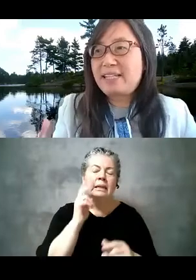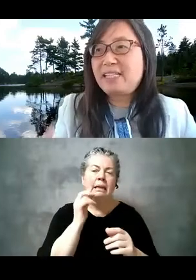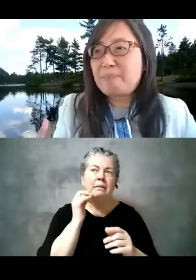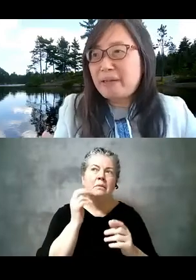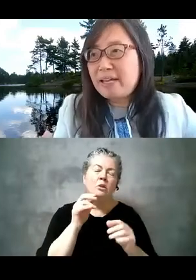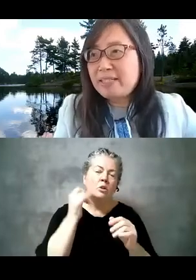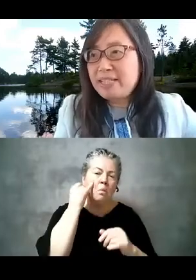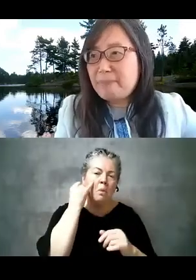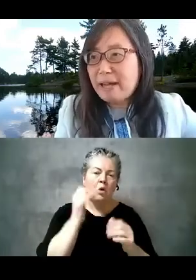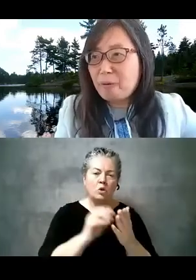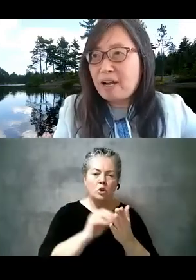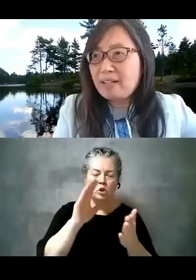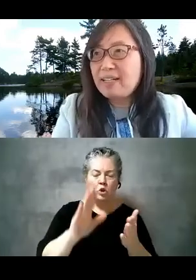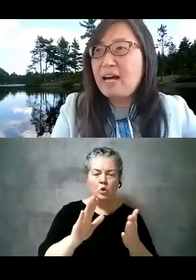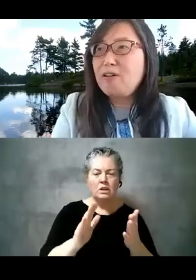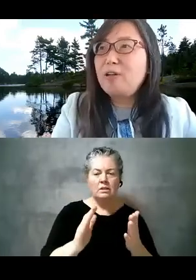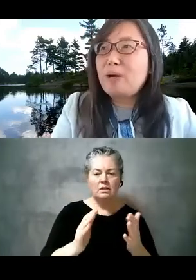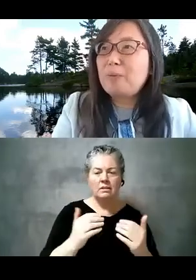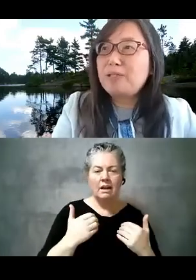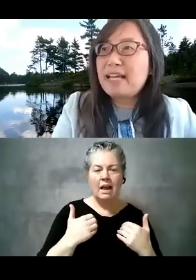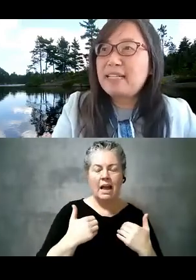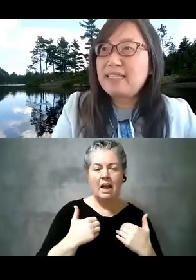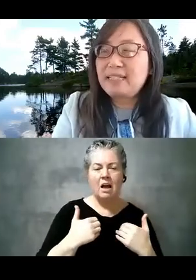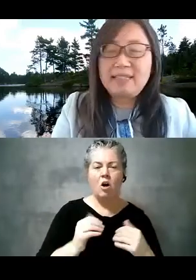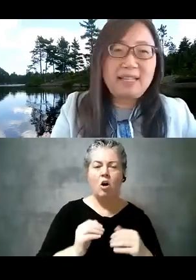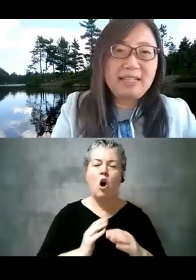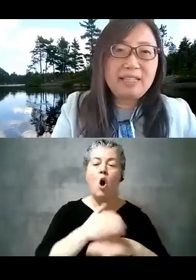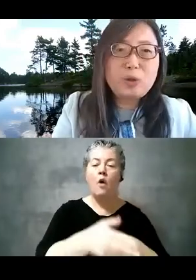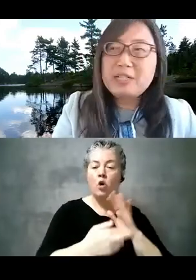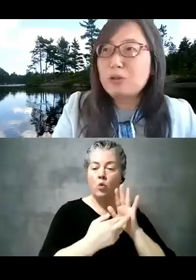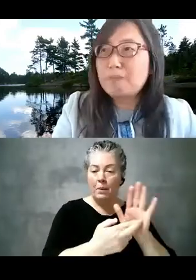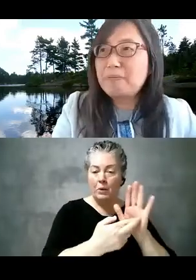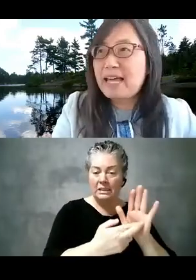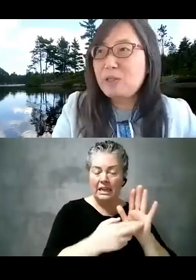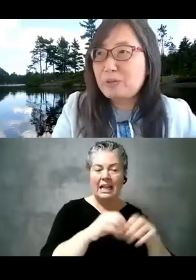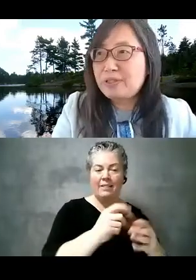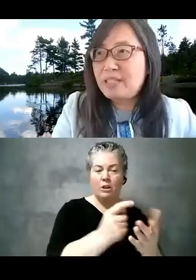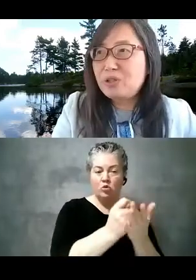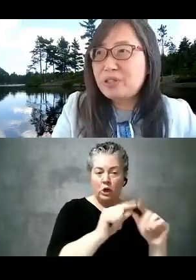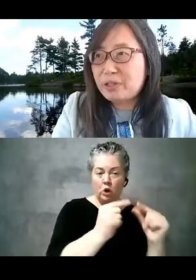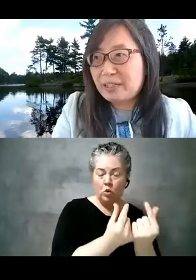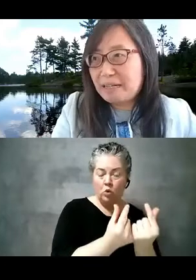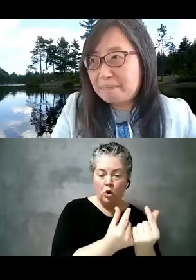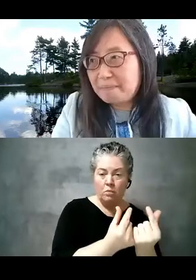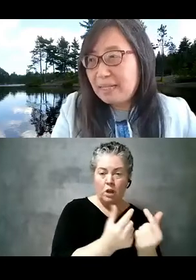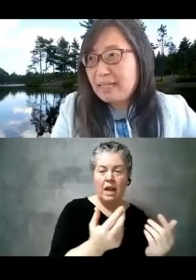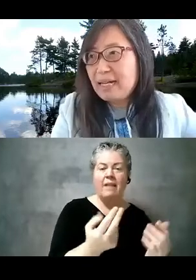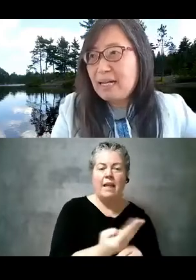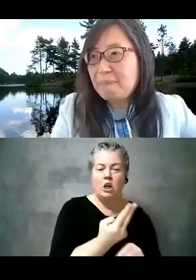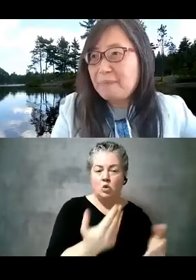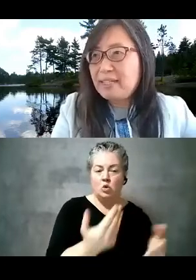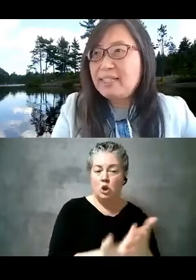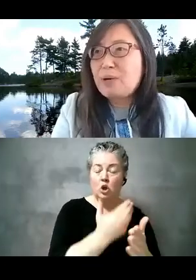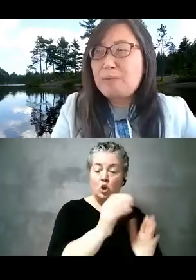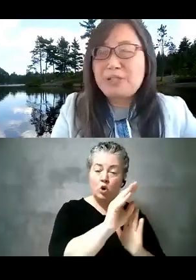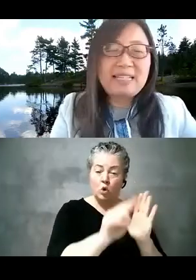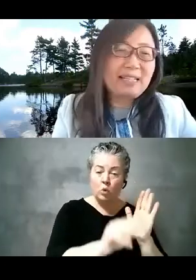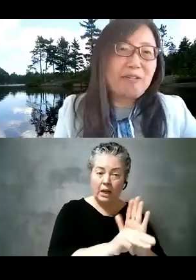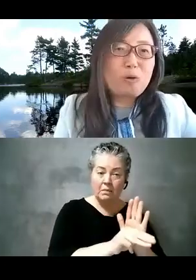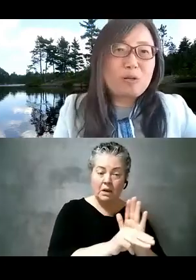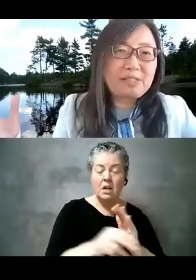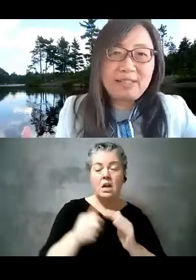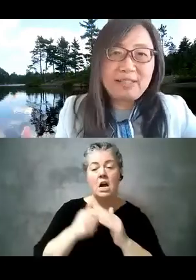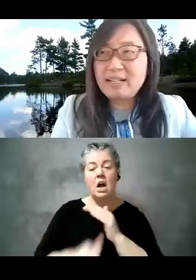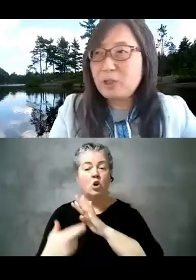higher SES background are overrepresented in the treated group that used the new curriculum, and underrepresented,